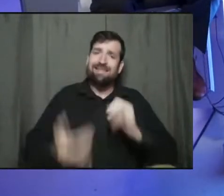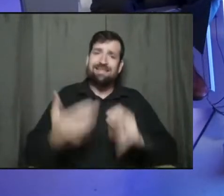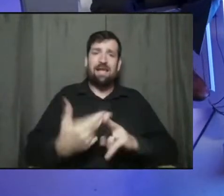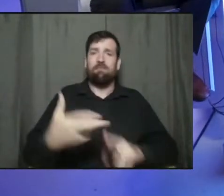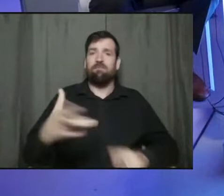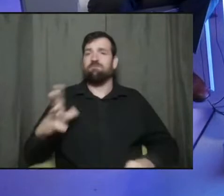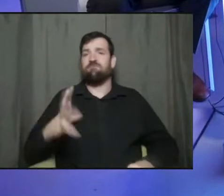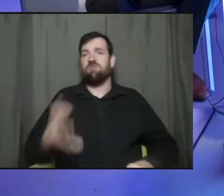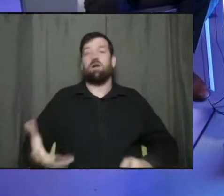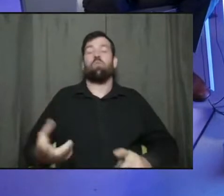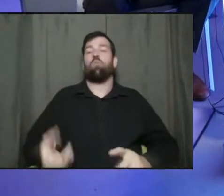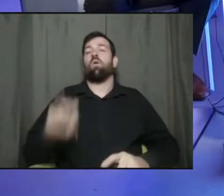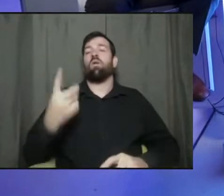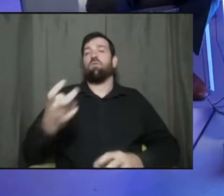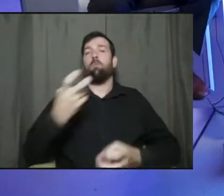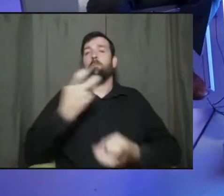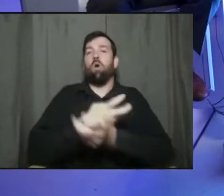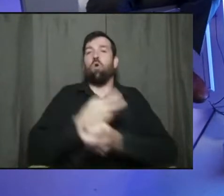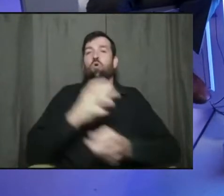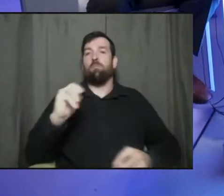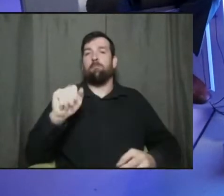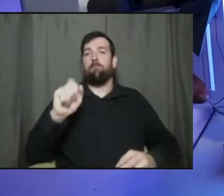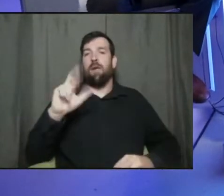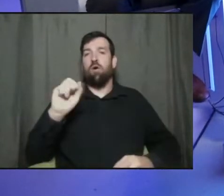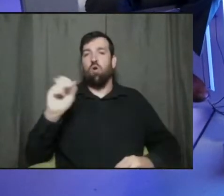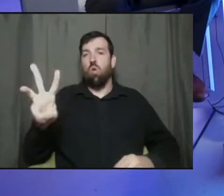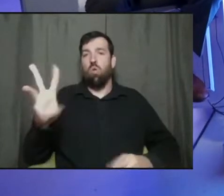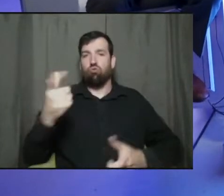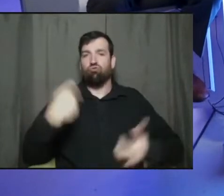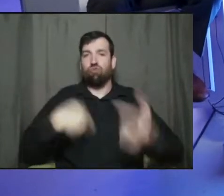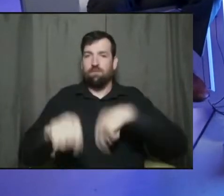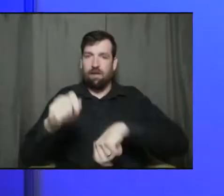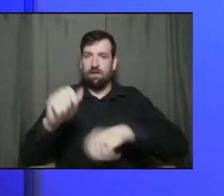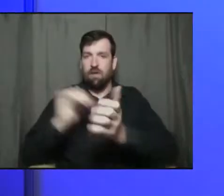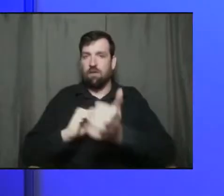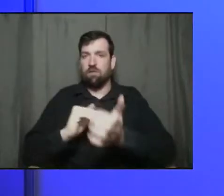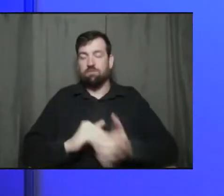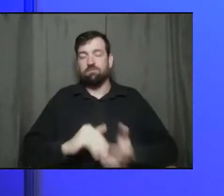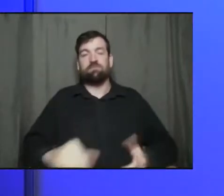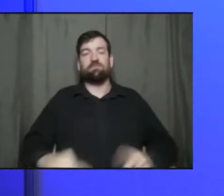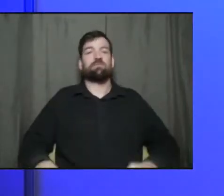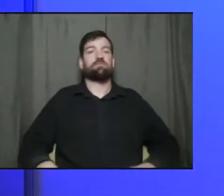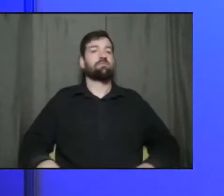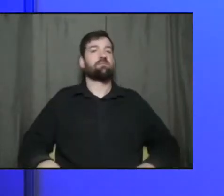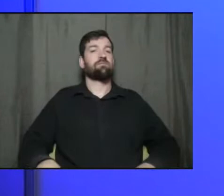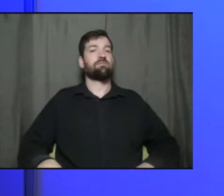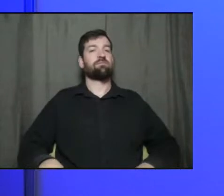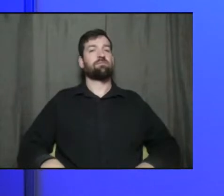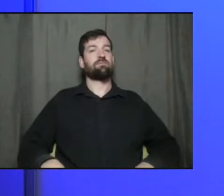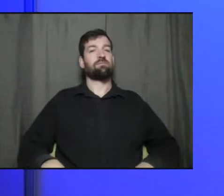marrow transplant docs, he's been on the program before, but Murmis. Yeah, so don't shoot me later. So they're